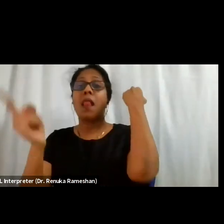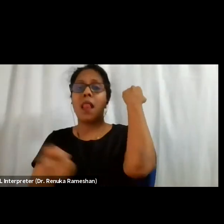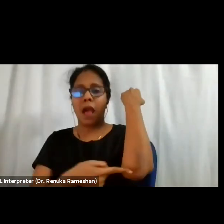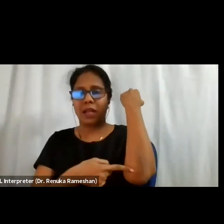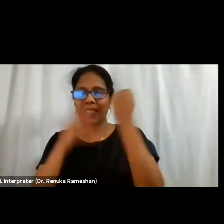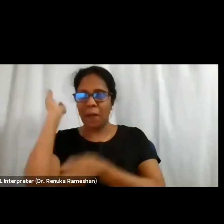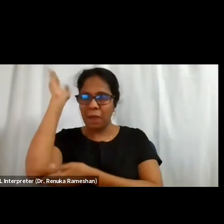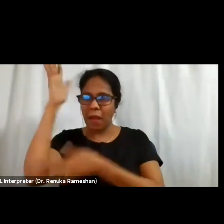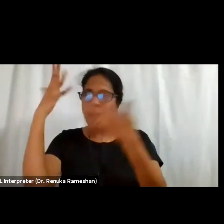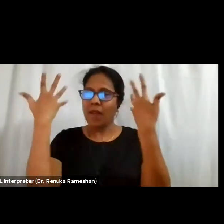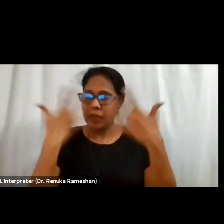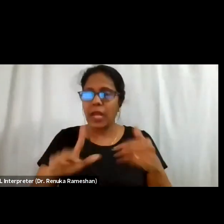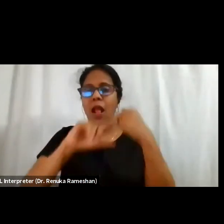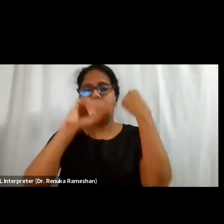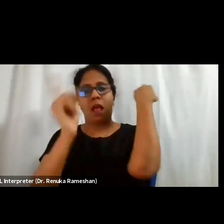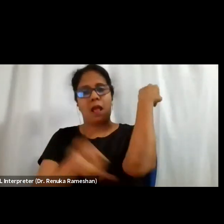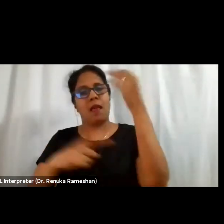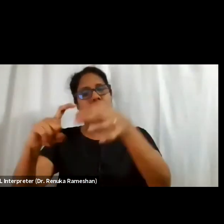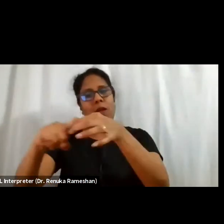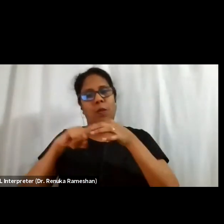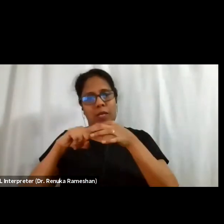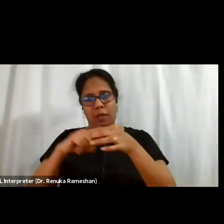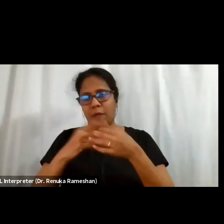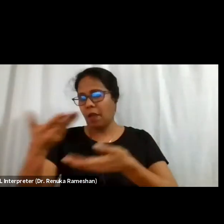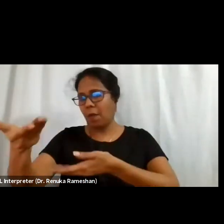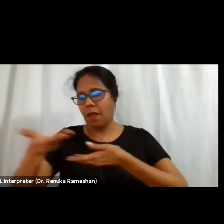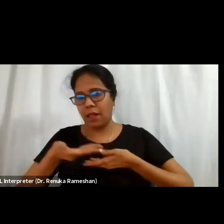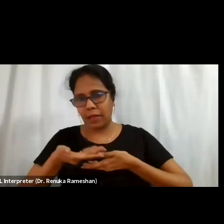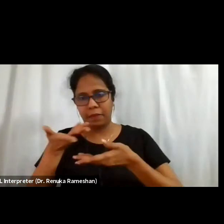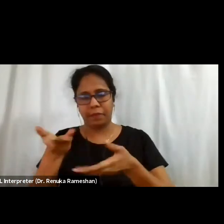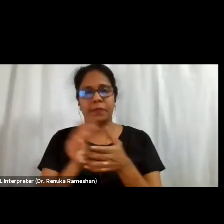presentation. And so